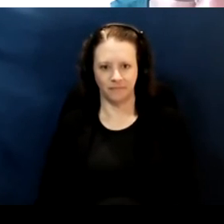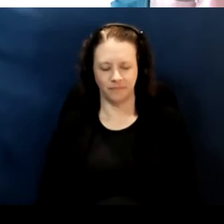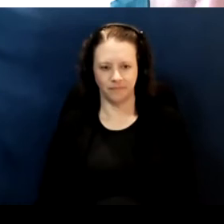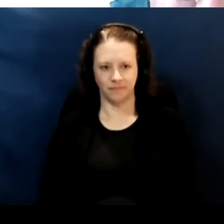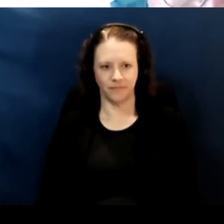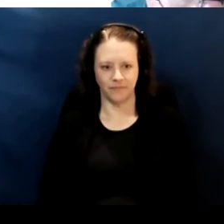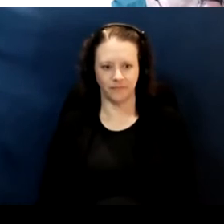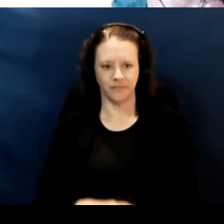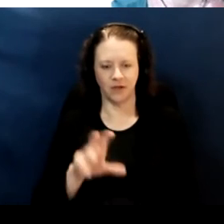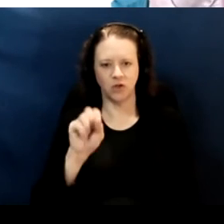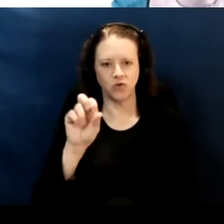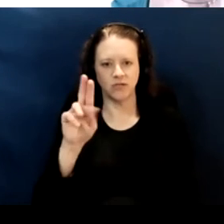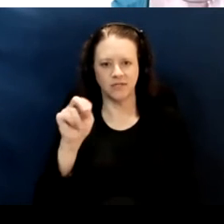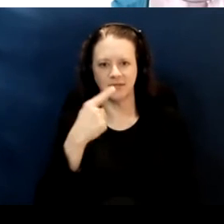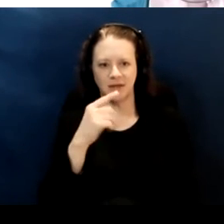Russell.